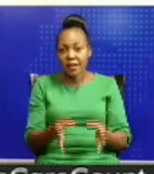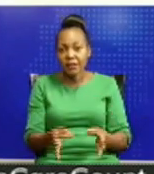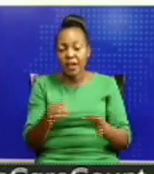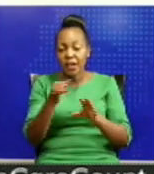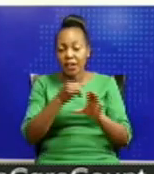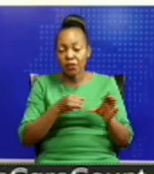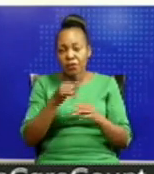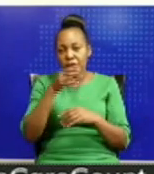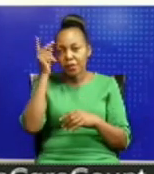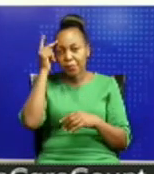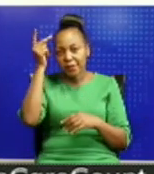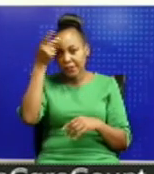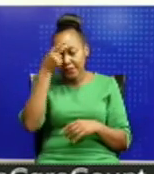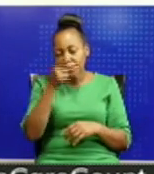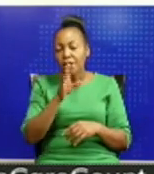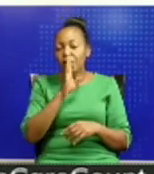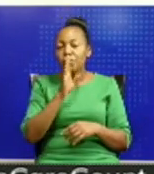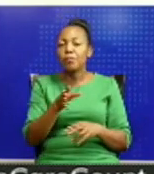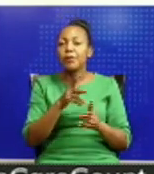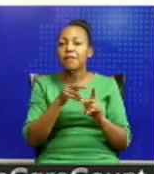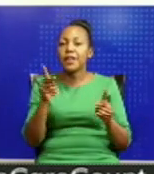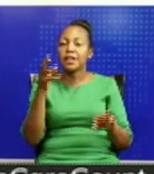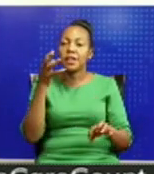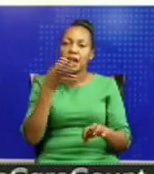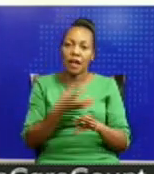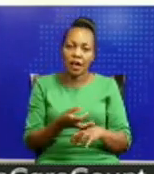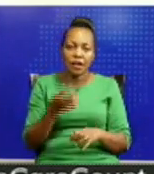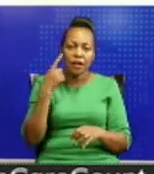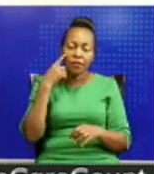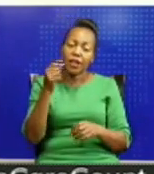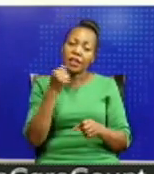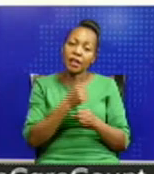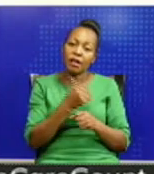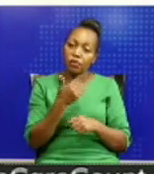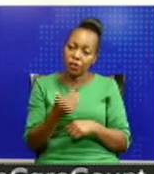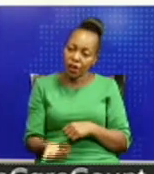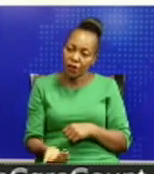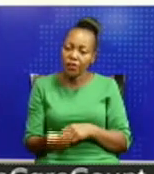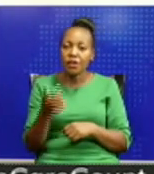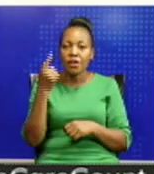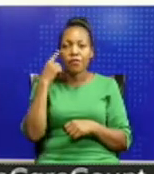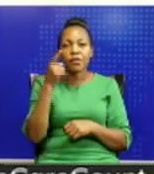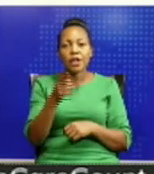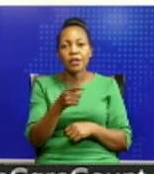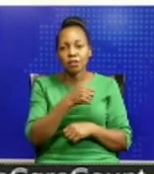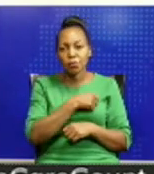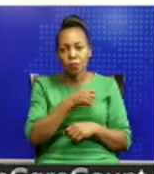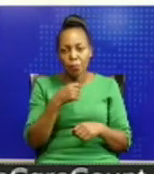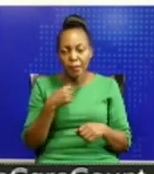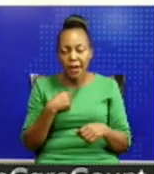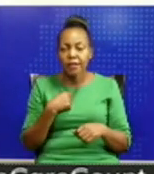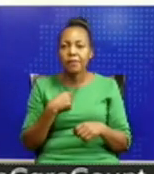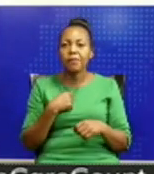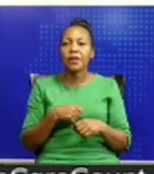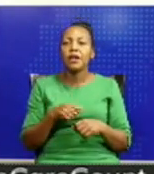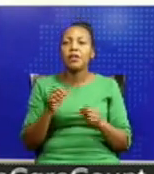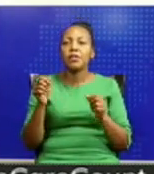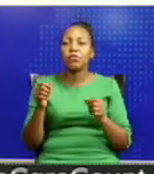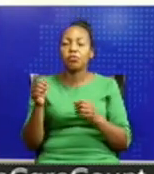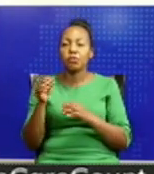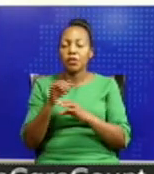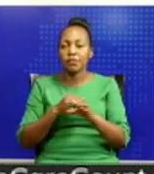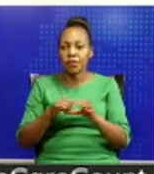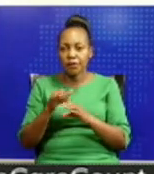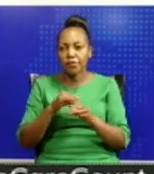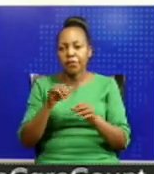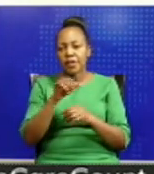in our policies, then it will be very, very difficult for that girl child, for that woman to be able to